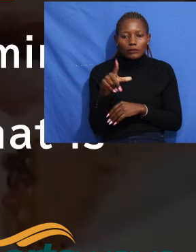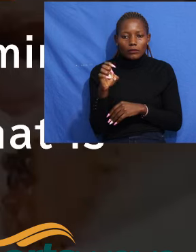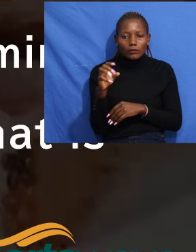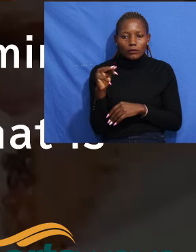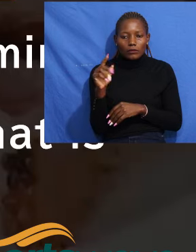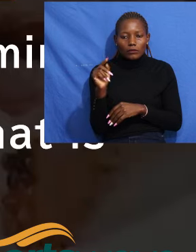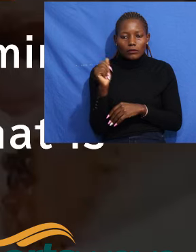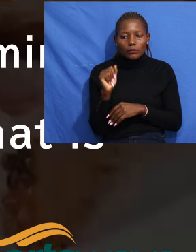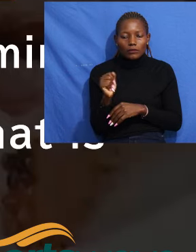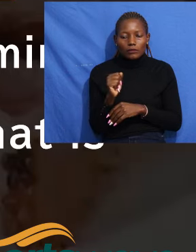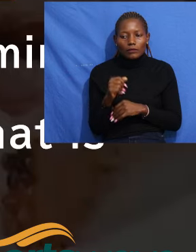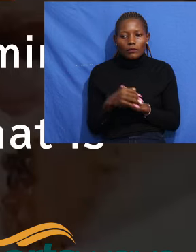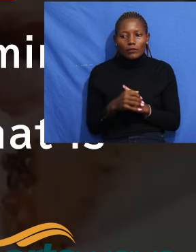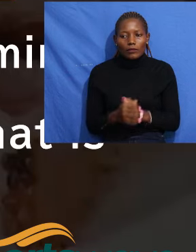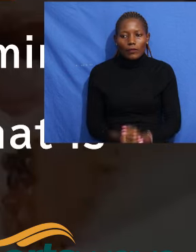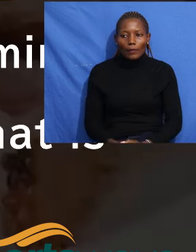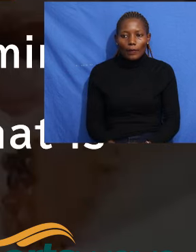lacking.